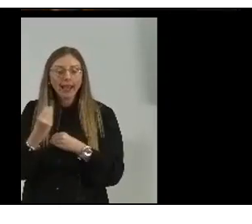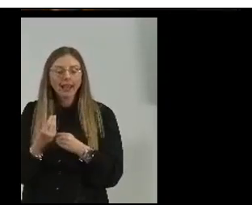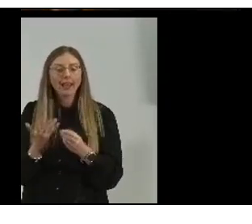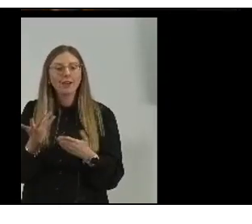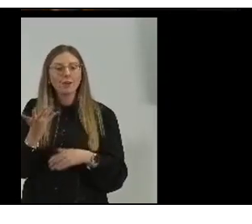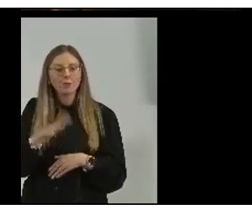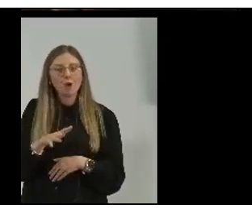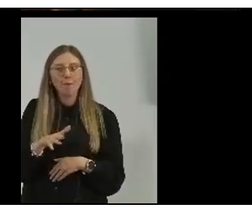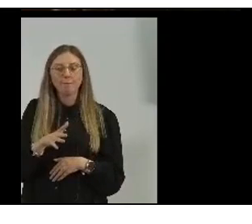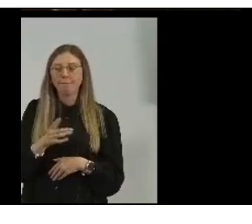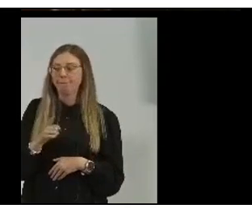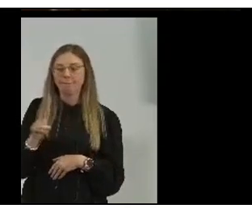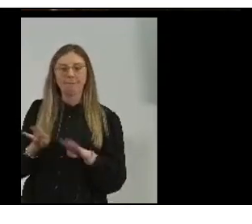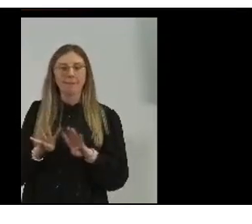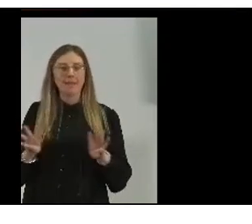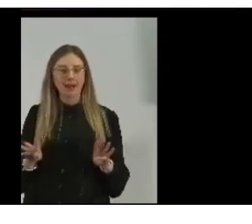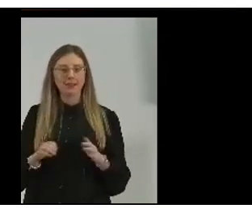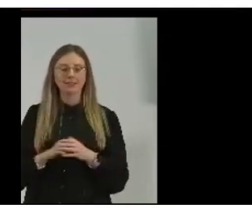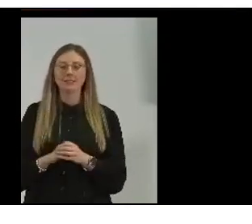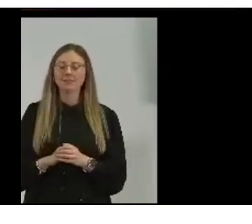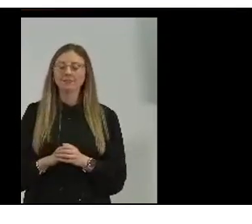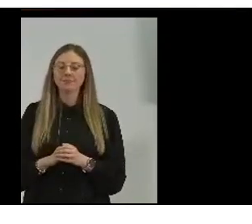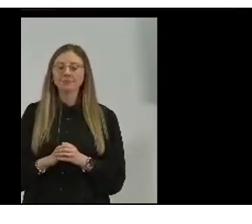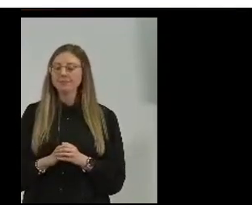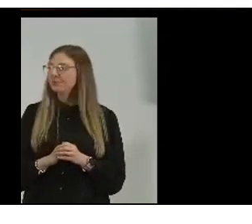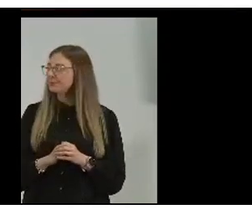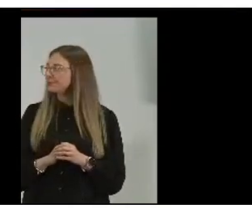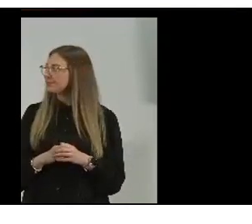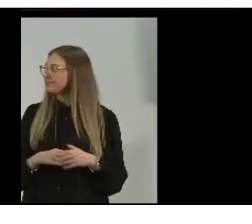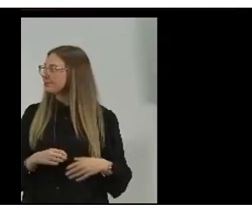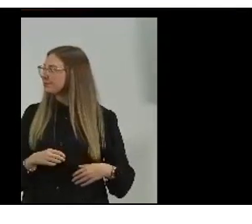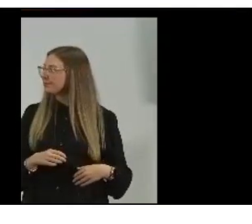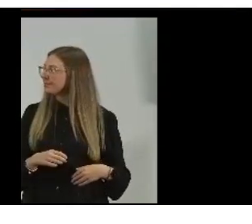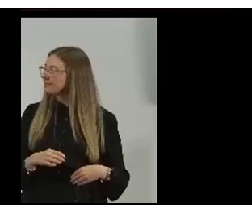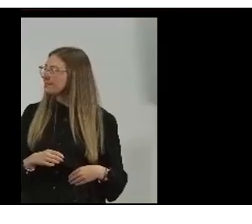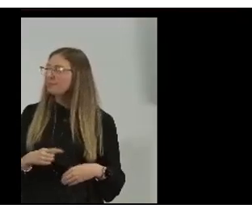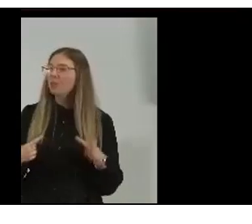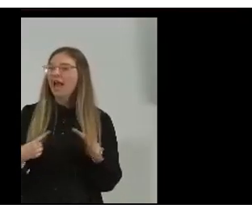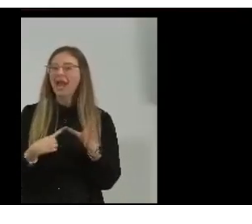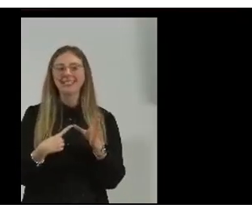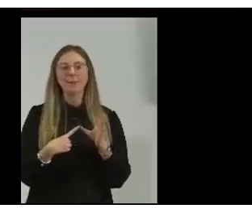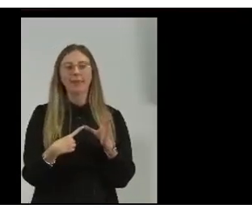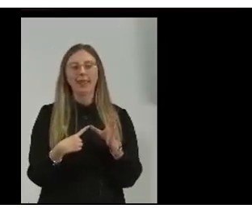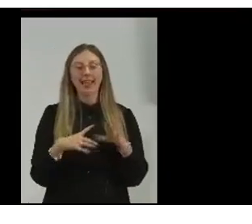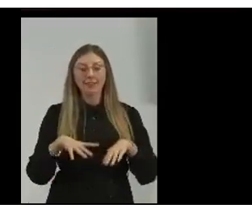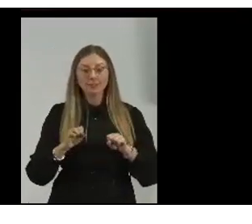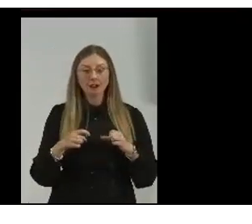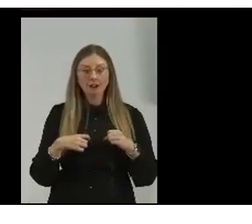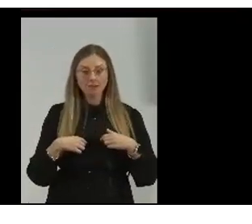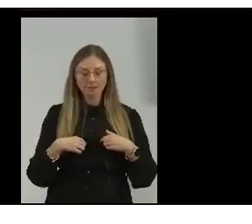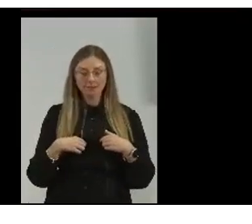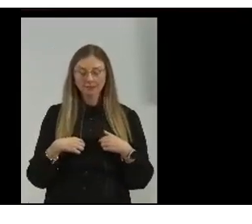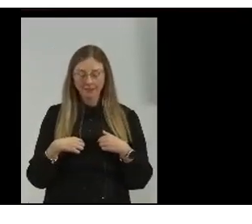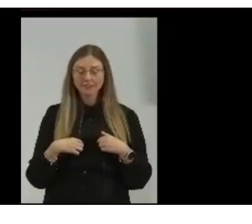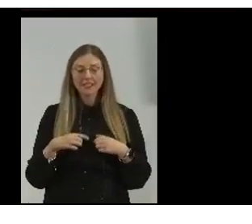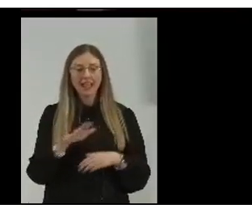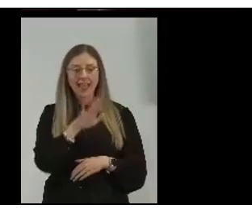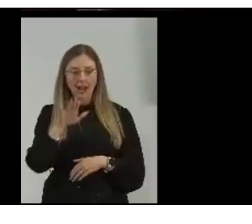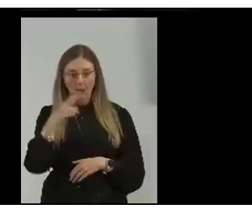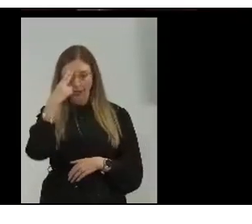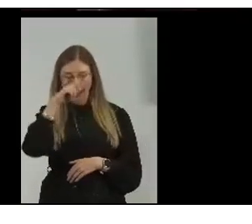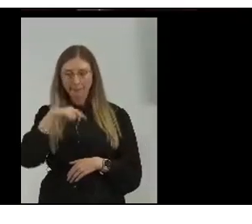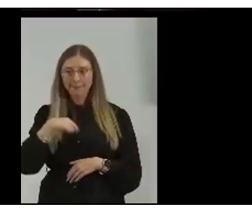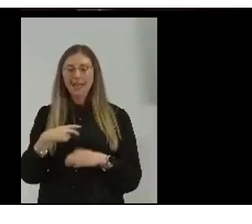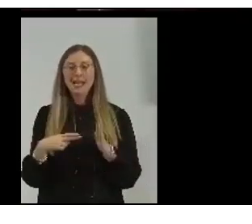fellow panelists. Thank you, Dinesh. Who's at the end? Natsumi. Yeah. Can I start? Okay. Hi